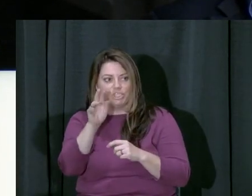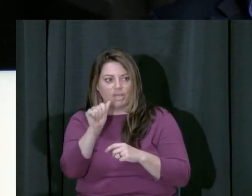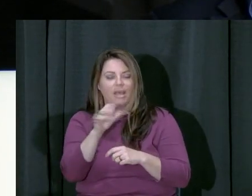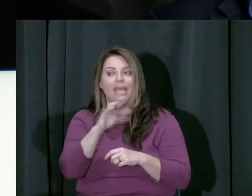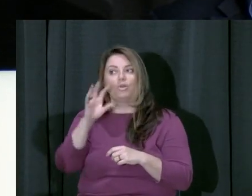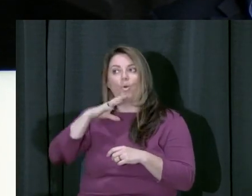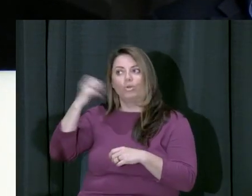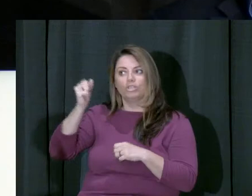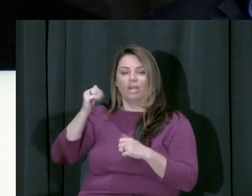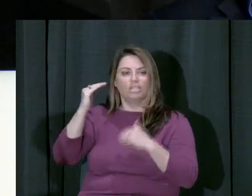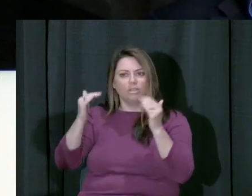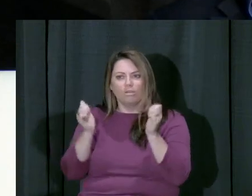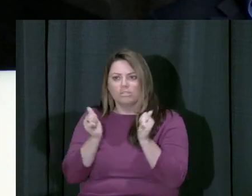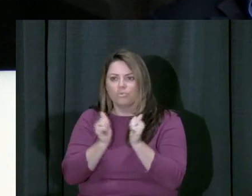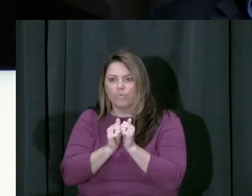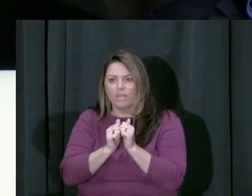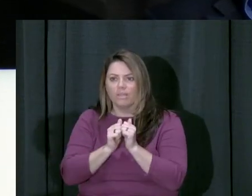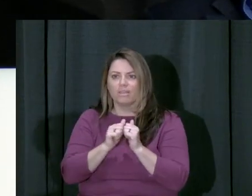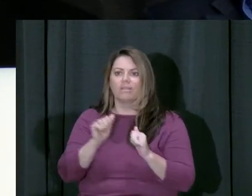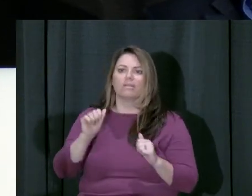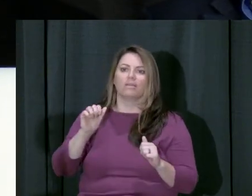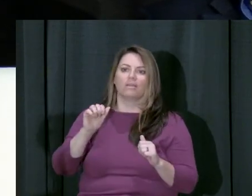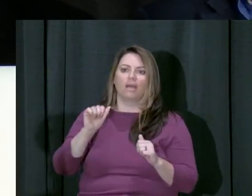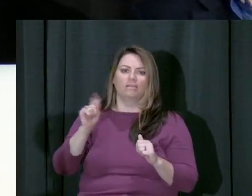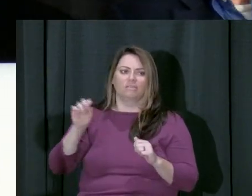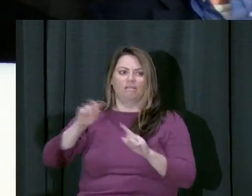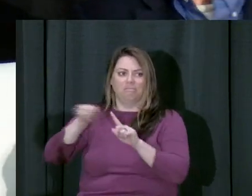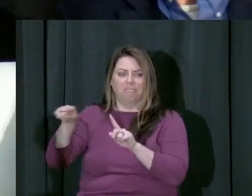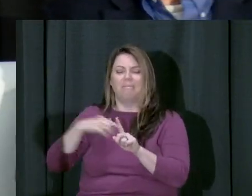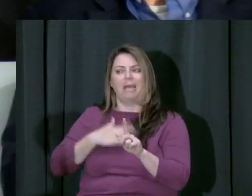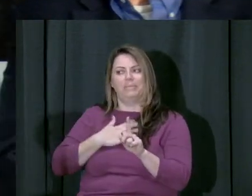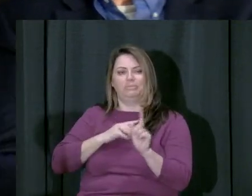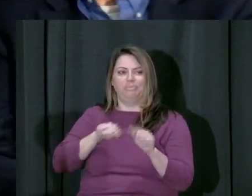Lazar. And I'm really excited to be here, so thank you very much. Very